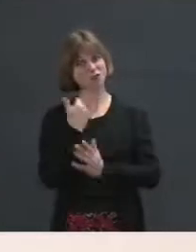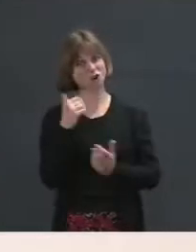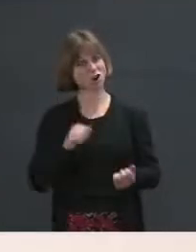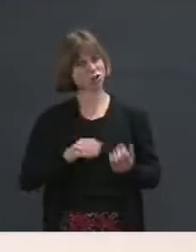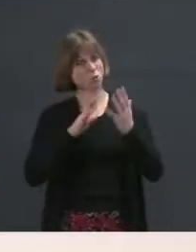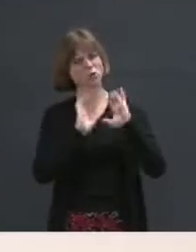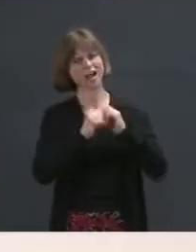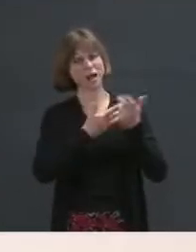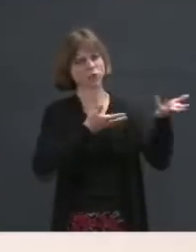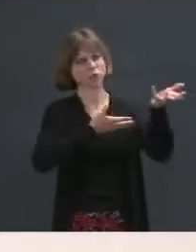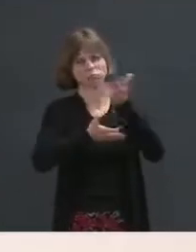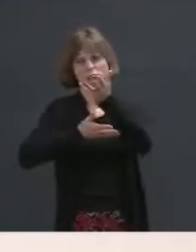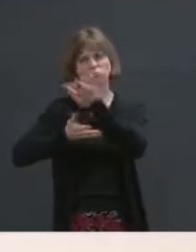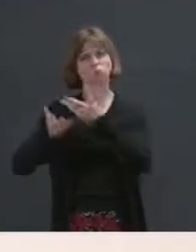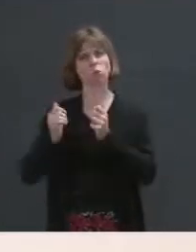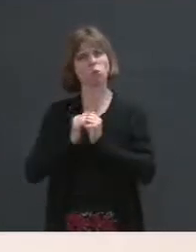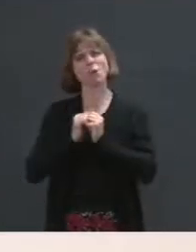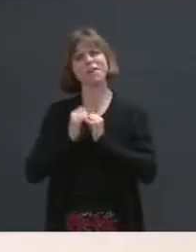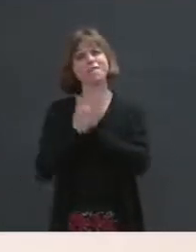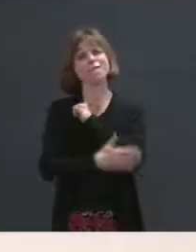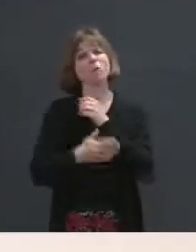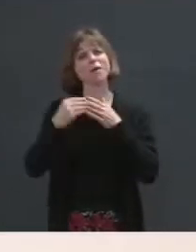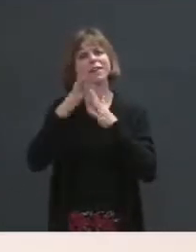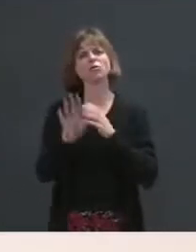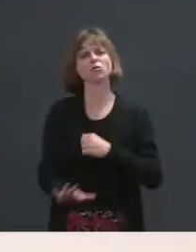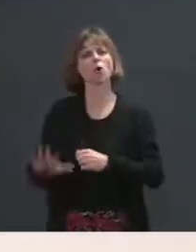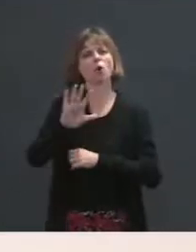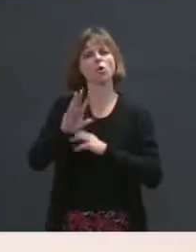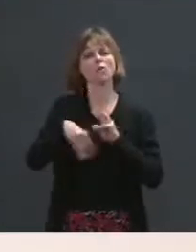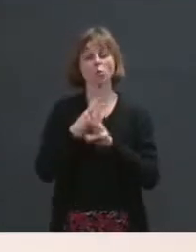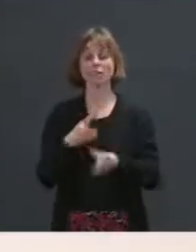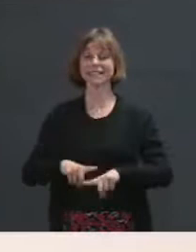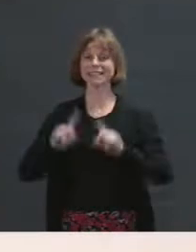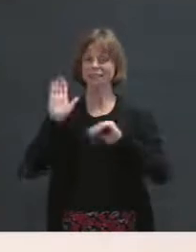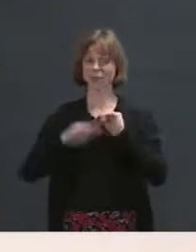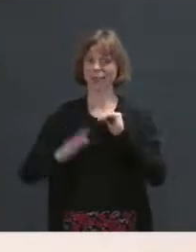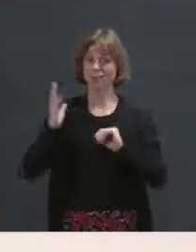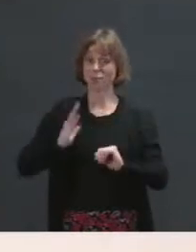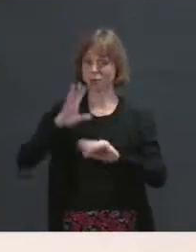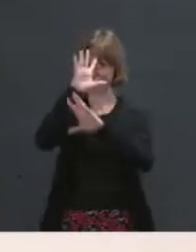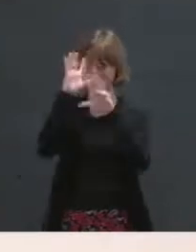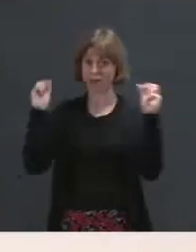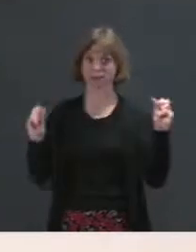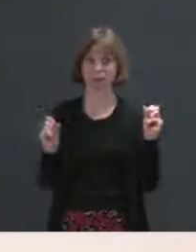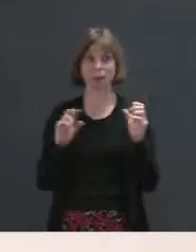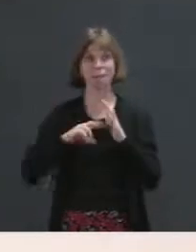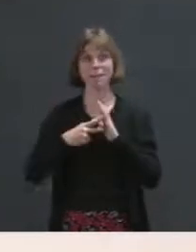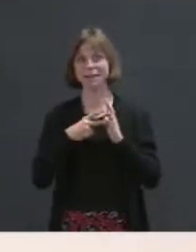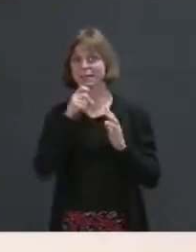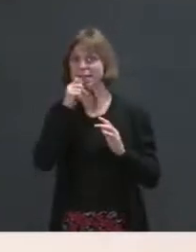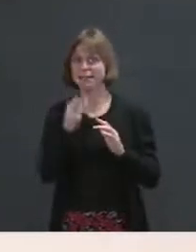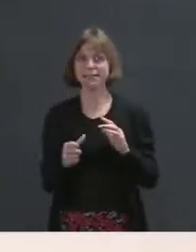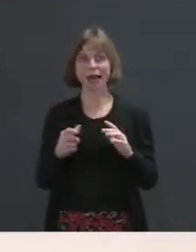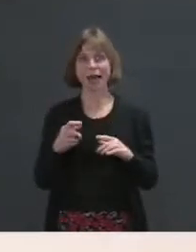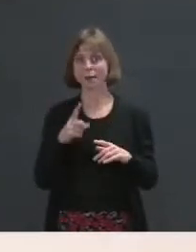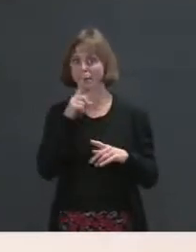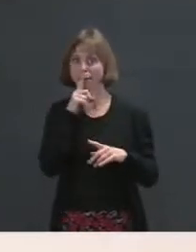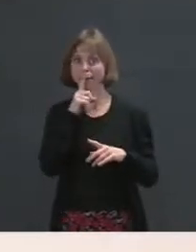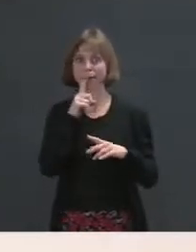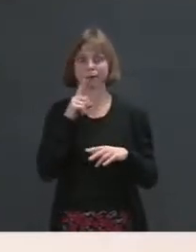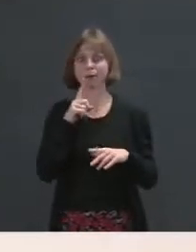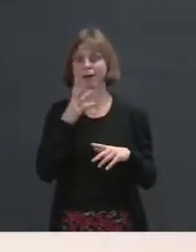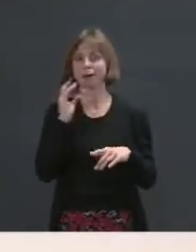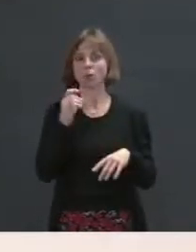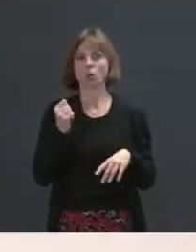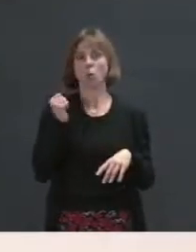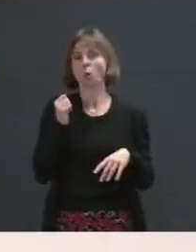with foreign leaders around the world, and different from the prior administration. And that means he will not hold back and he will speak out when there are concerns he